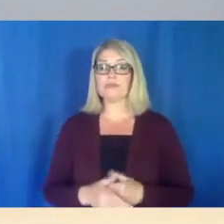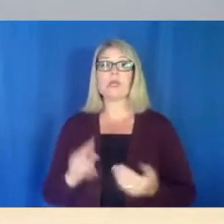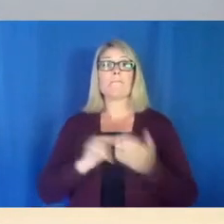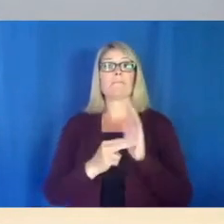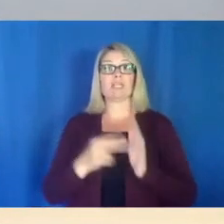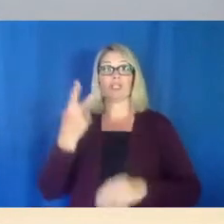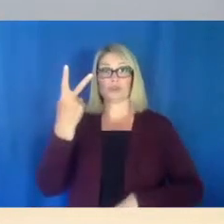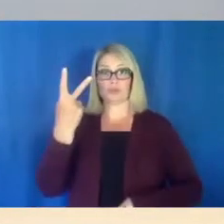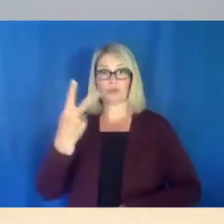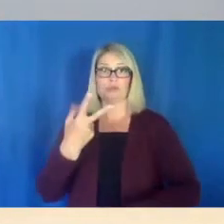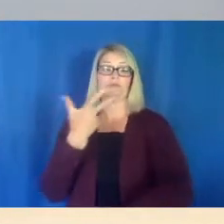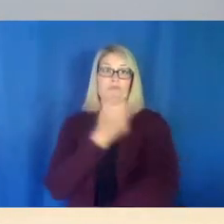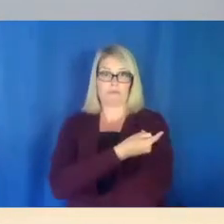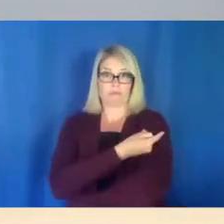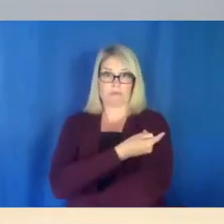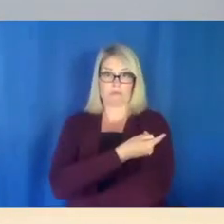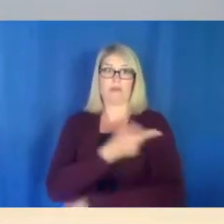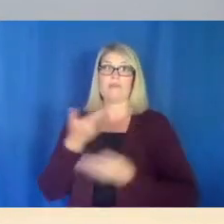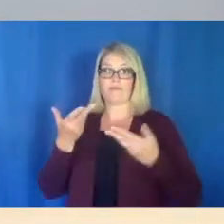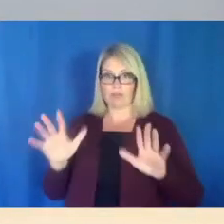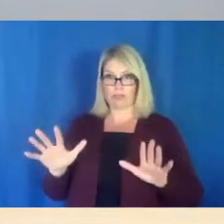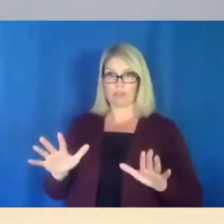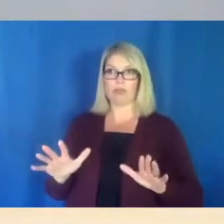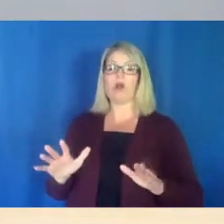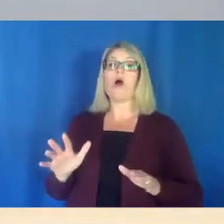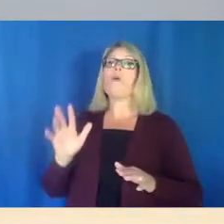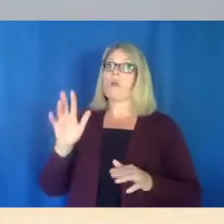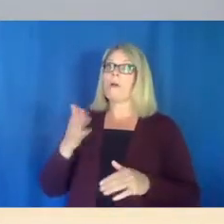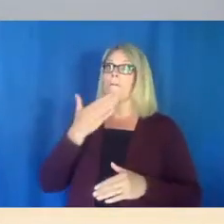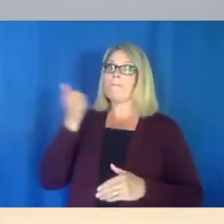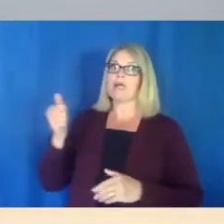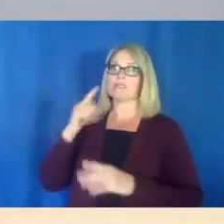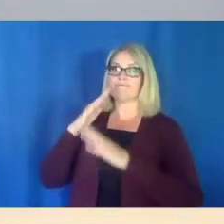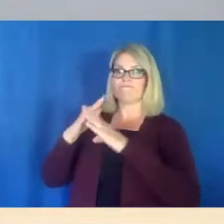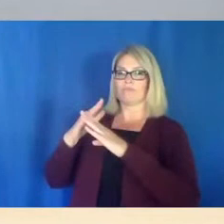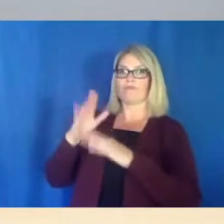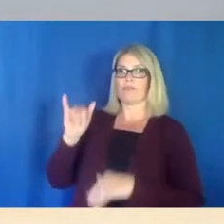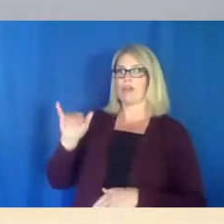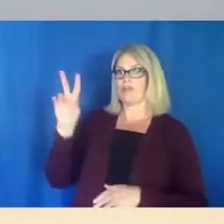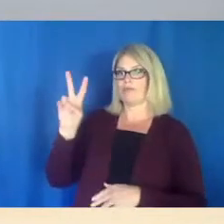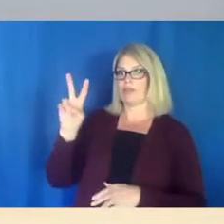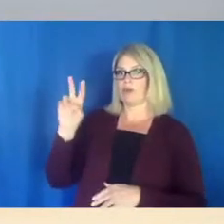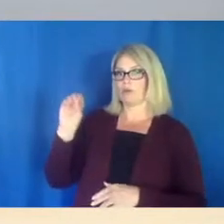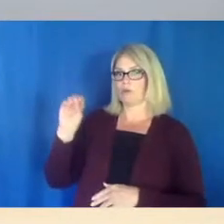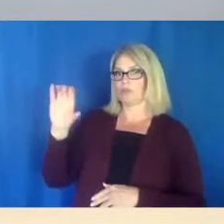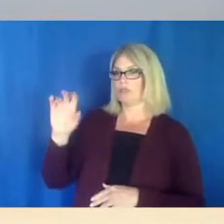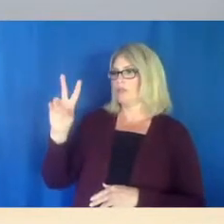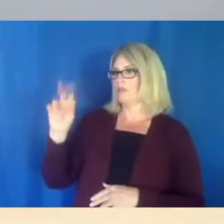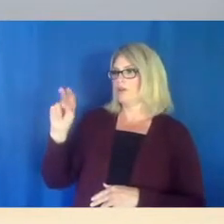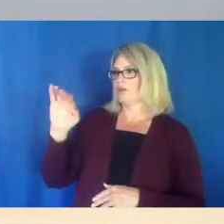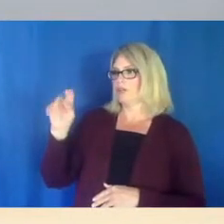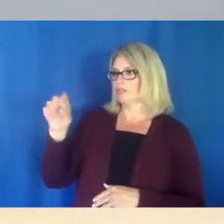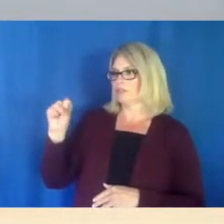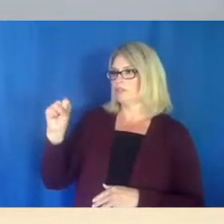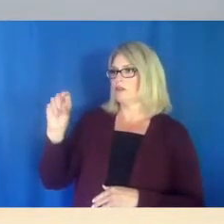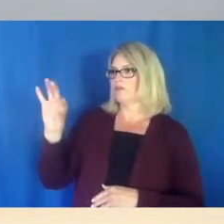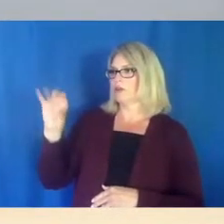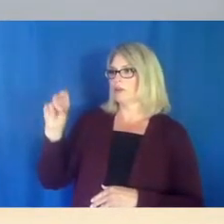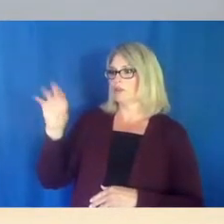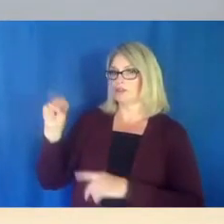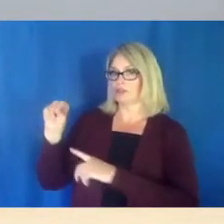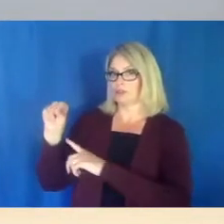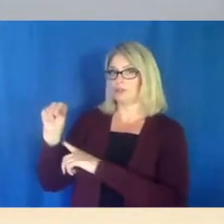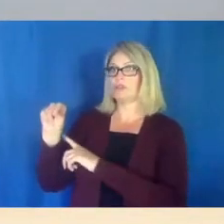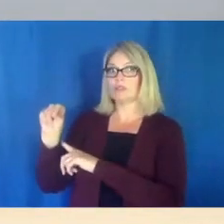offer better protection, especially against the variants of concern. So that's really important to have as many Islanders fully vaccinated as